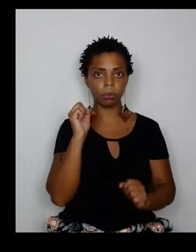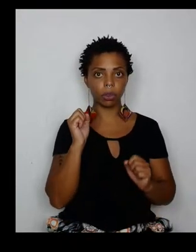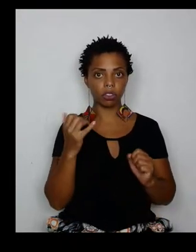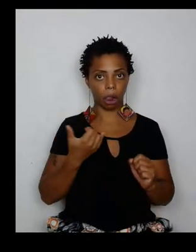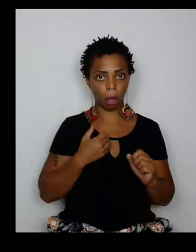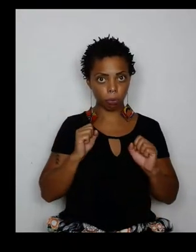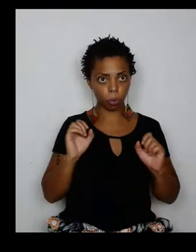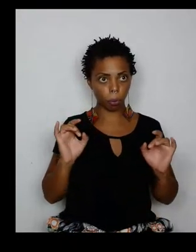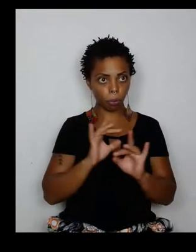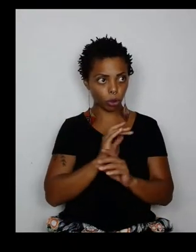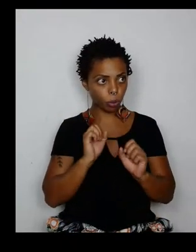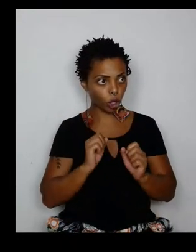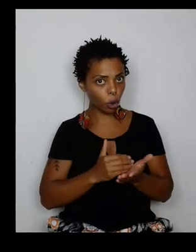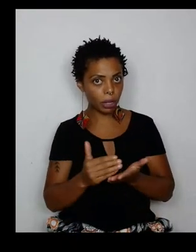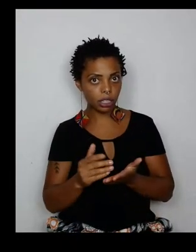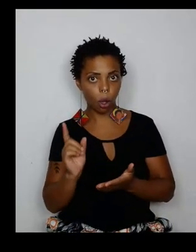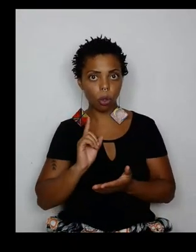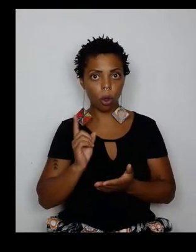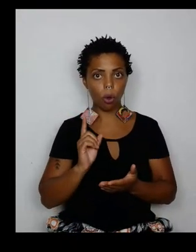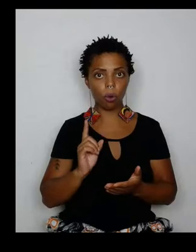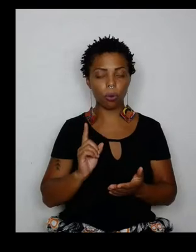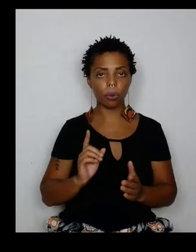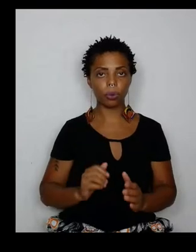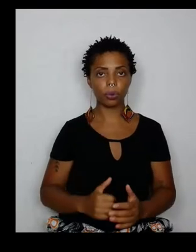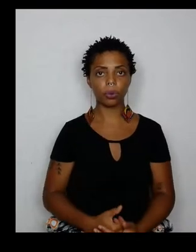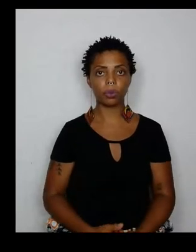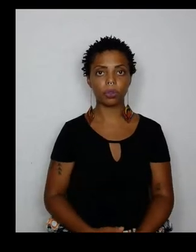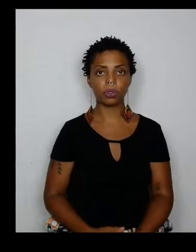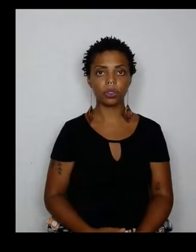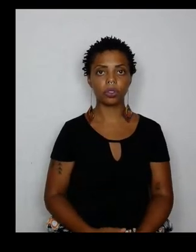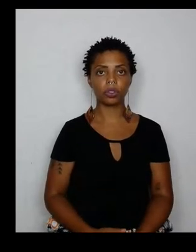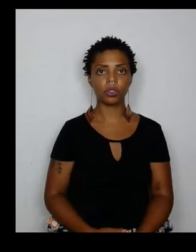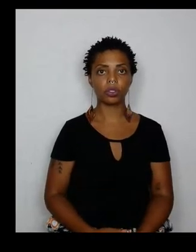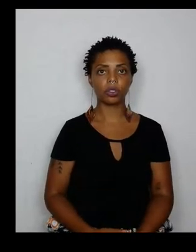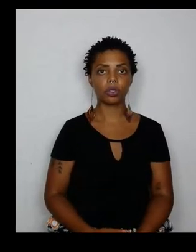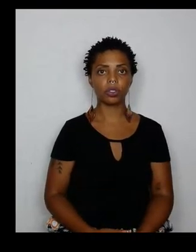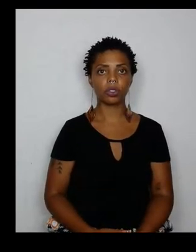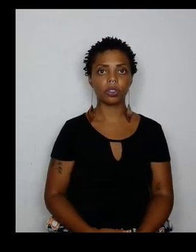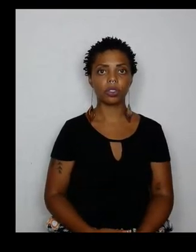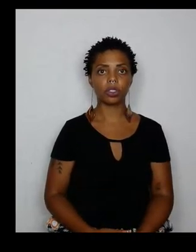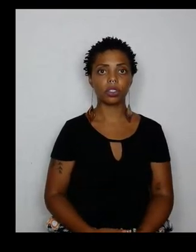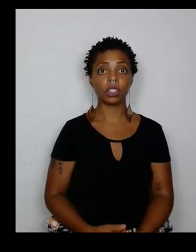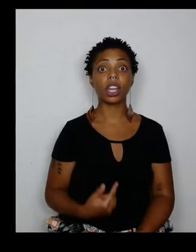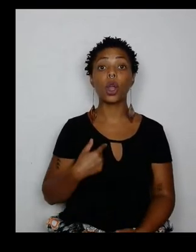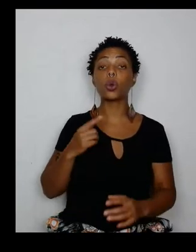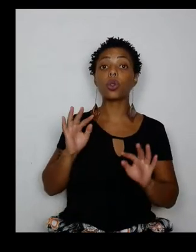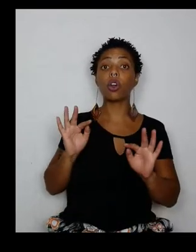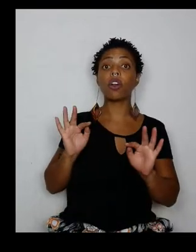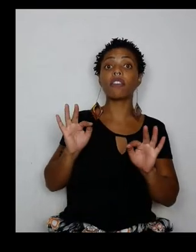now fernando fernando is still speaking but i believe his connection is bad